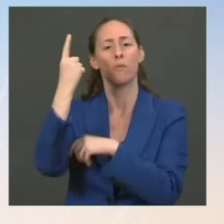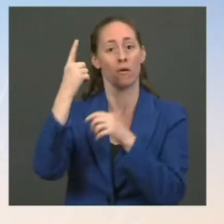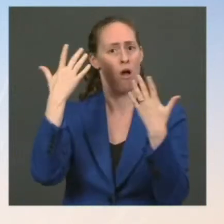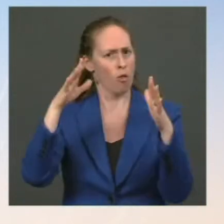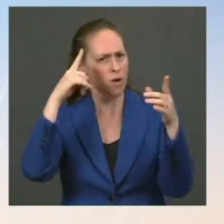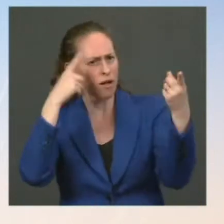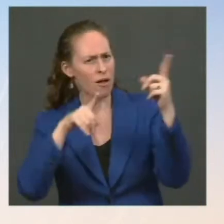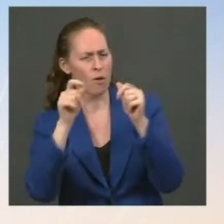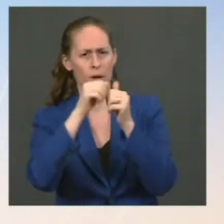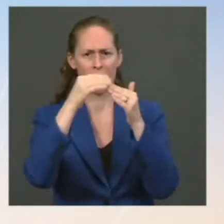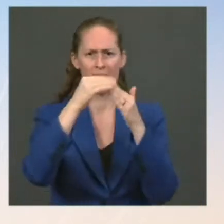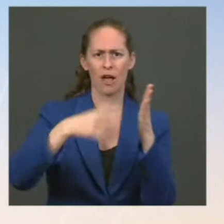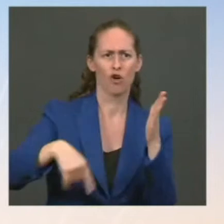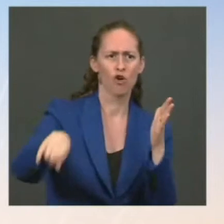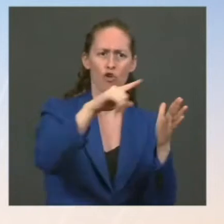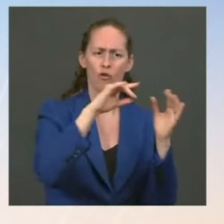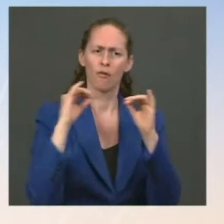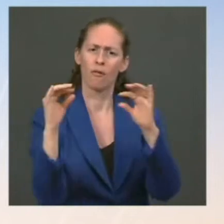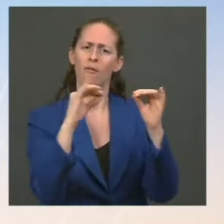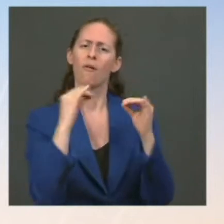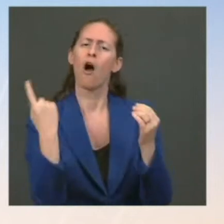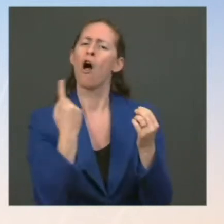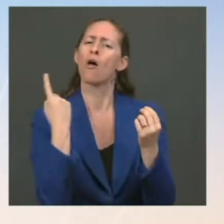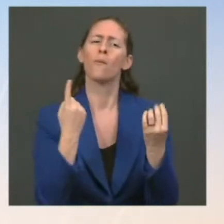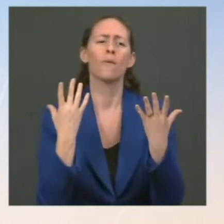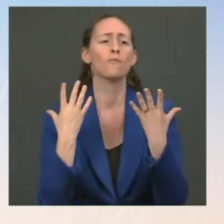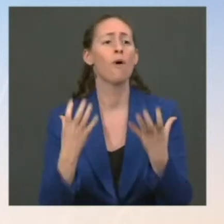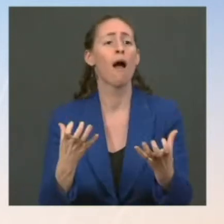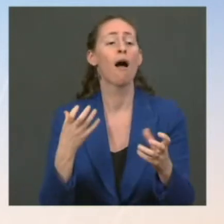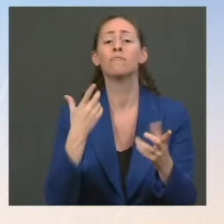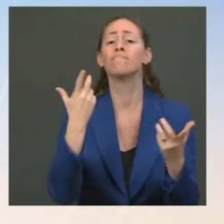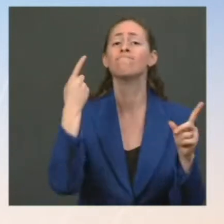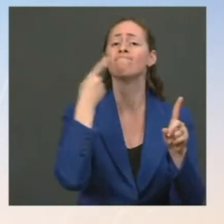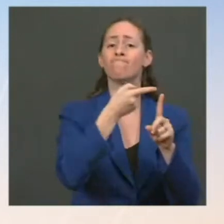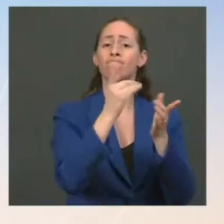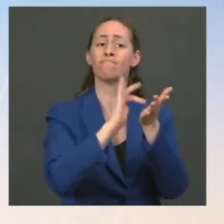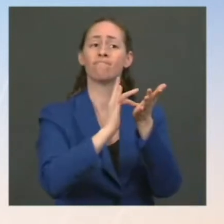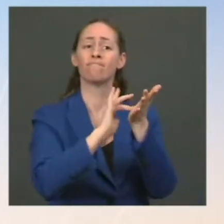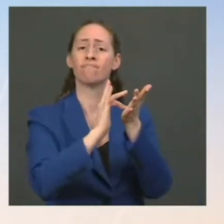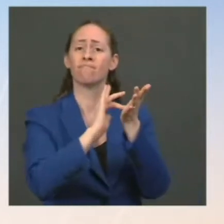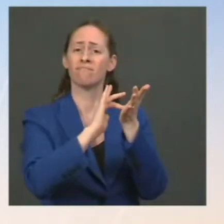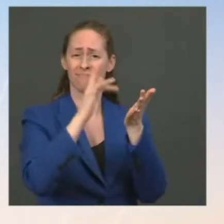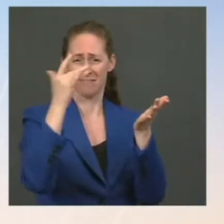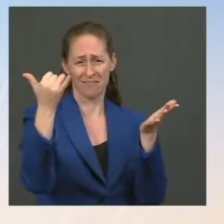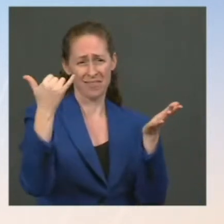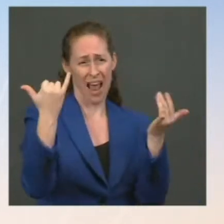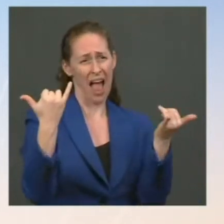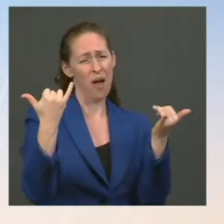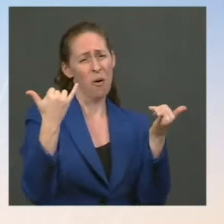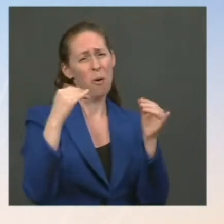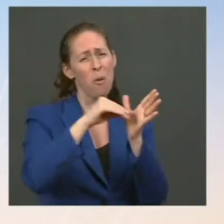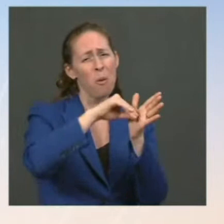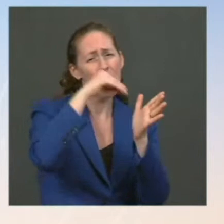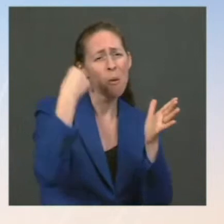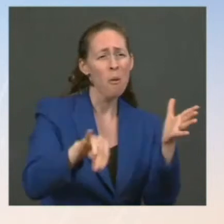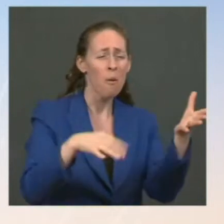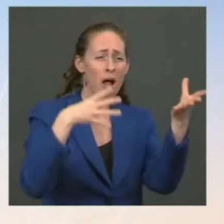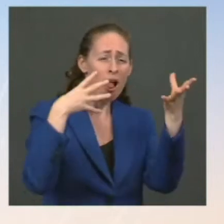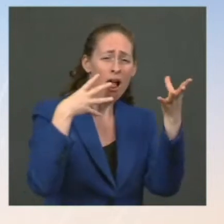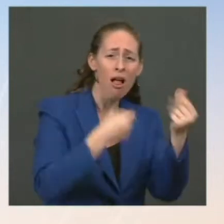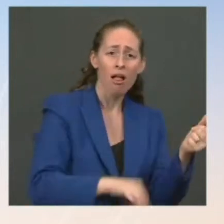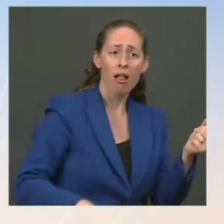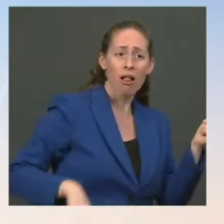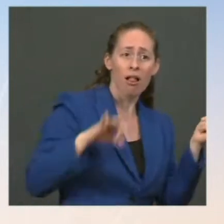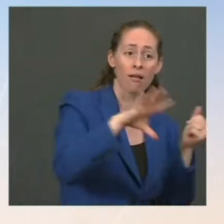to lower the excruciatingly high cost of prescription drugs, which, by the way, over 80% of the American public supports. We're